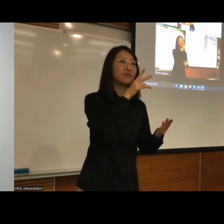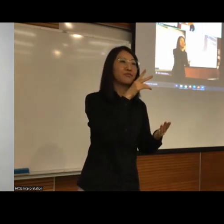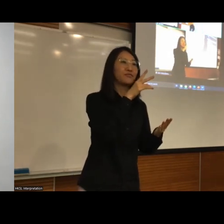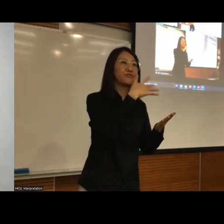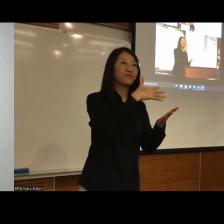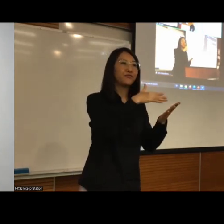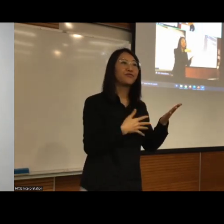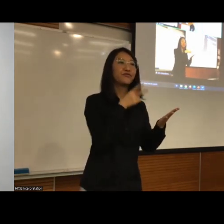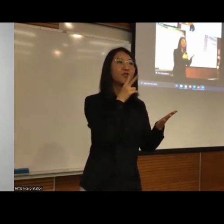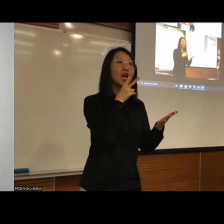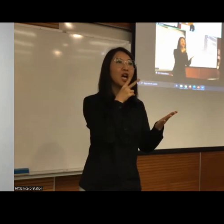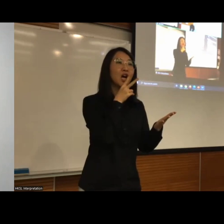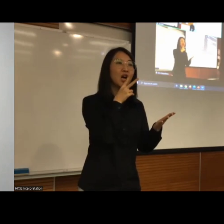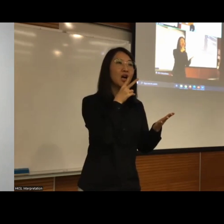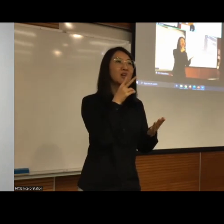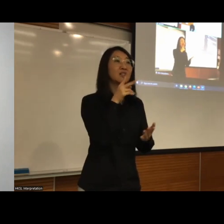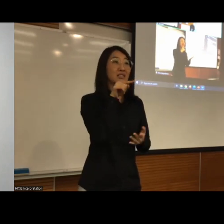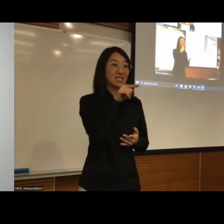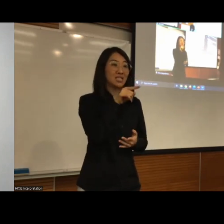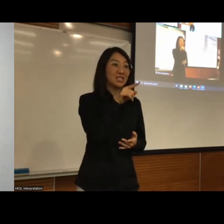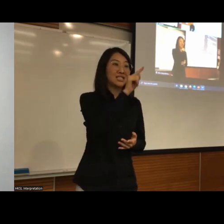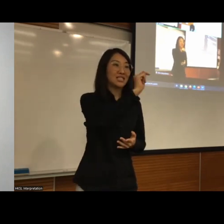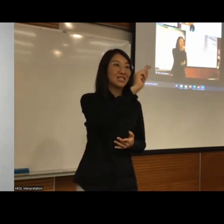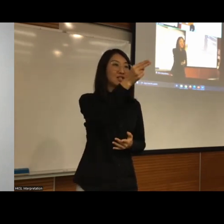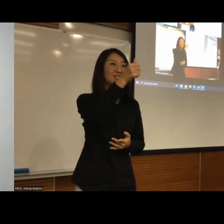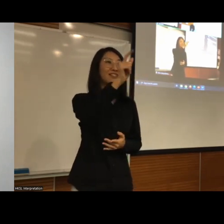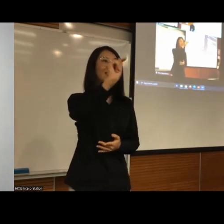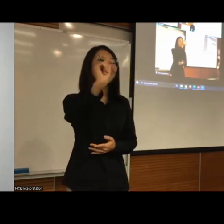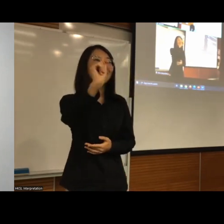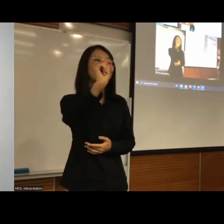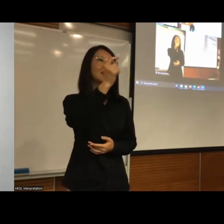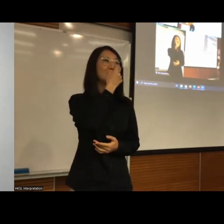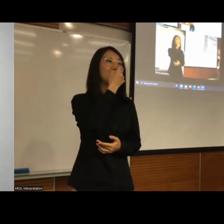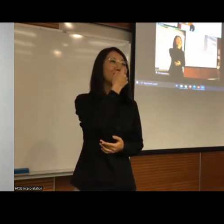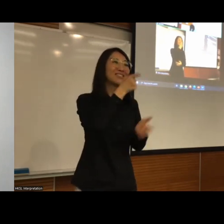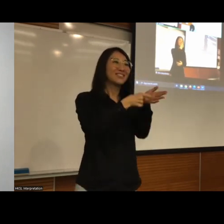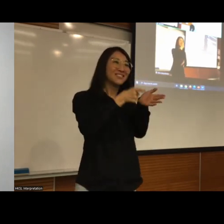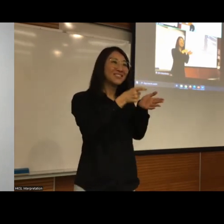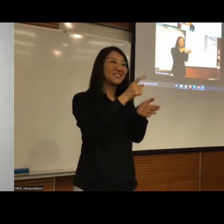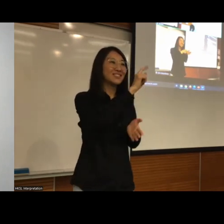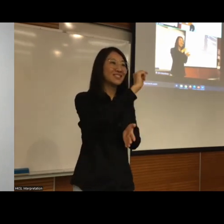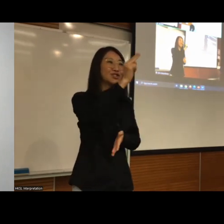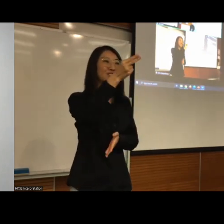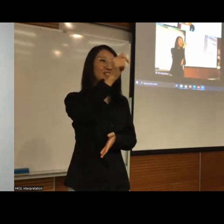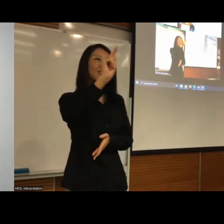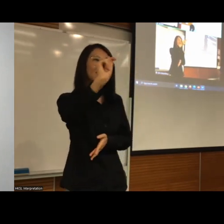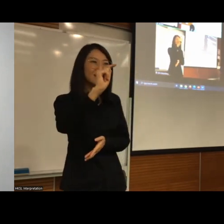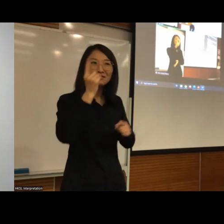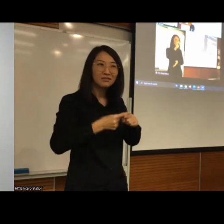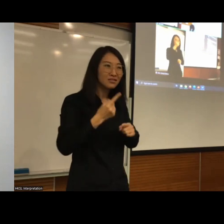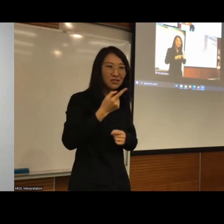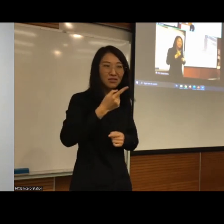the higher frequency of using that as the connective. Research suggests this could be a part of a broader tendency